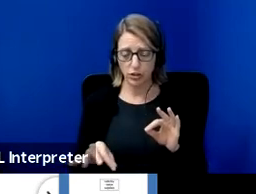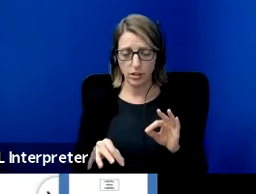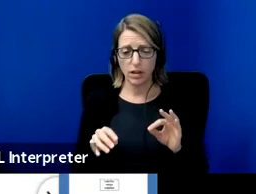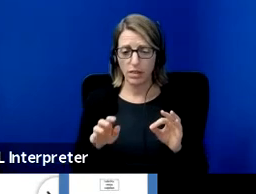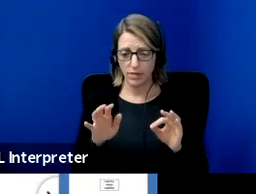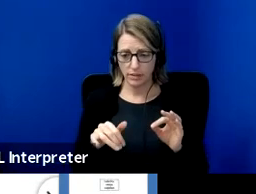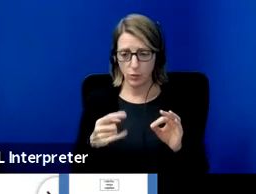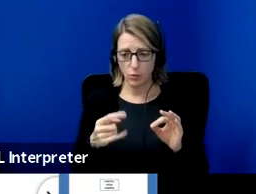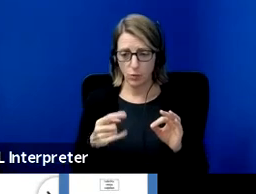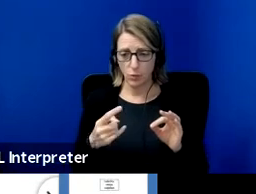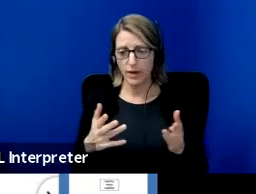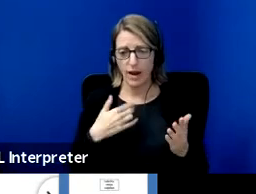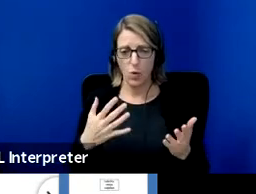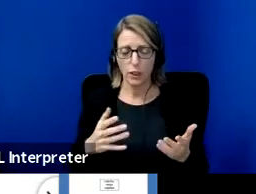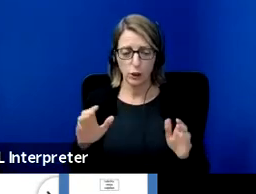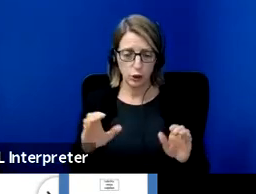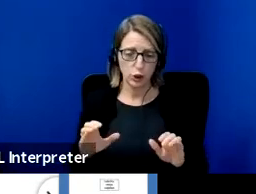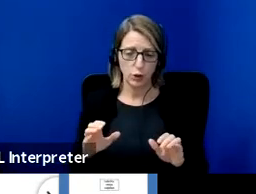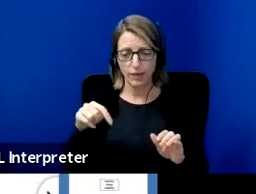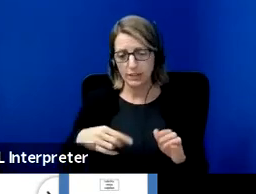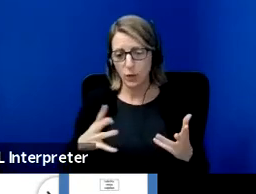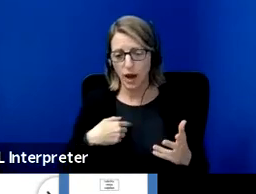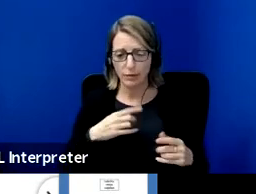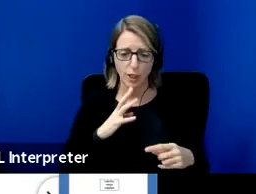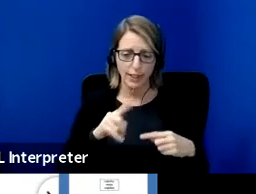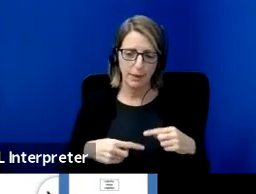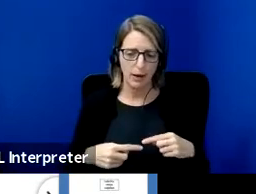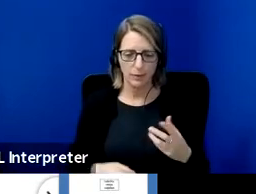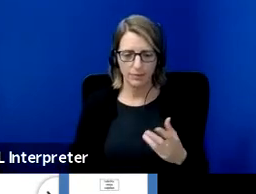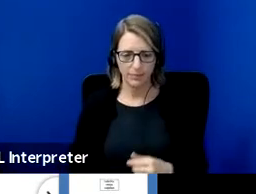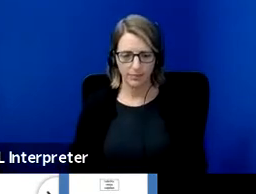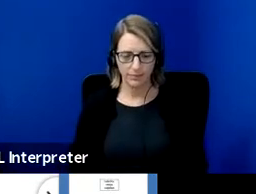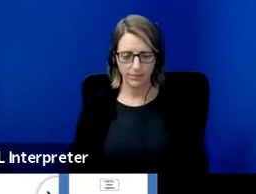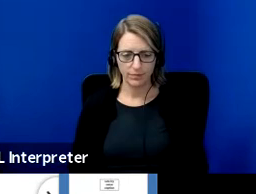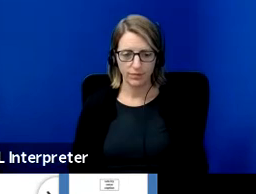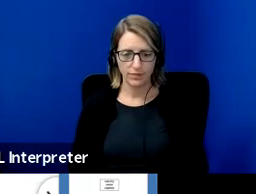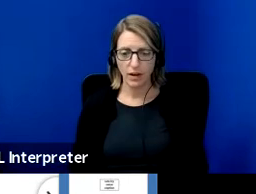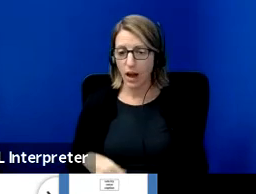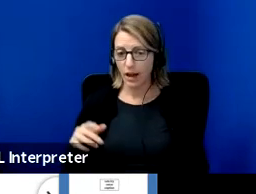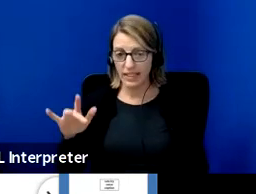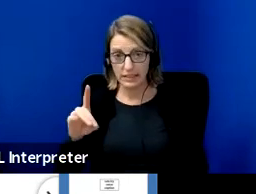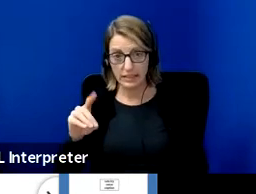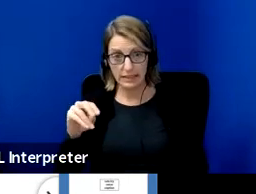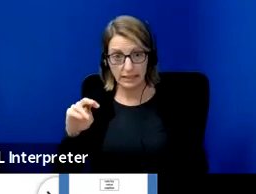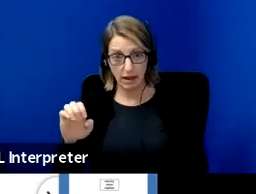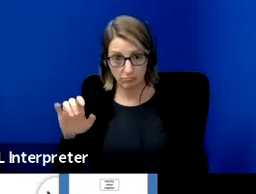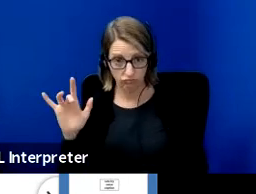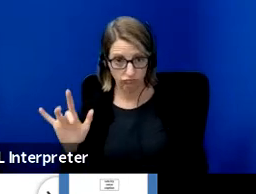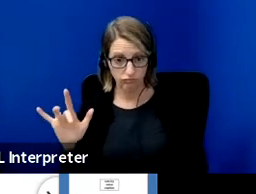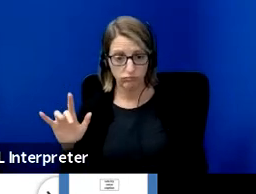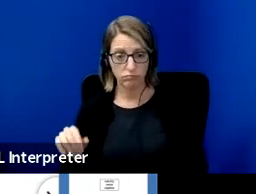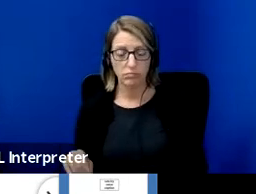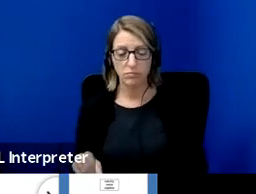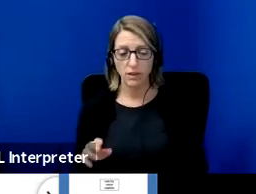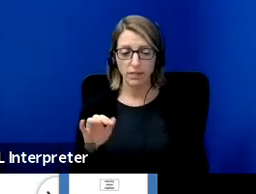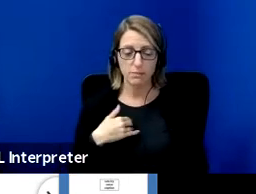I want to do, and this is what I'm talking about. So I push done. There's my voice, and